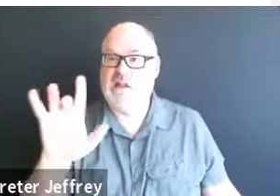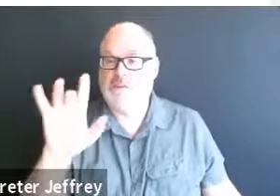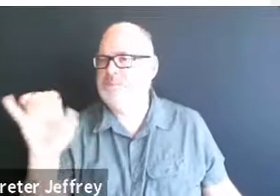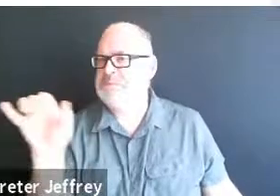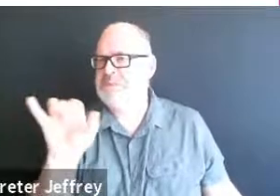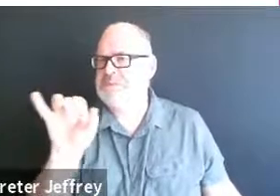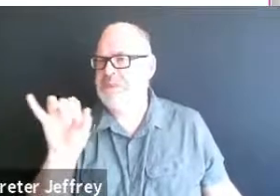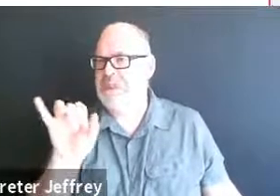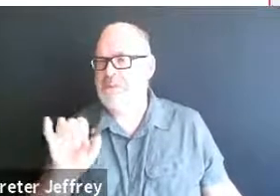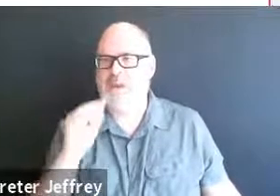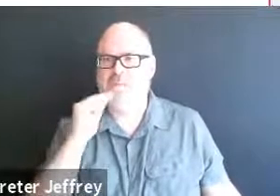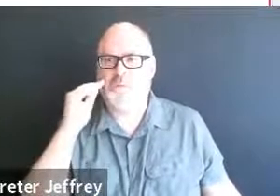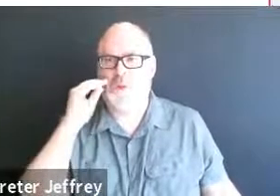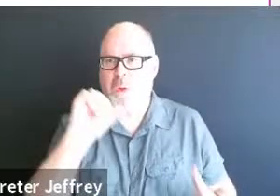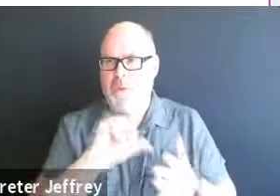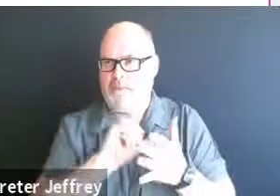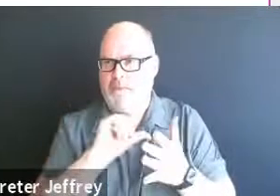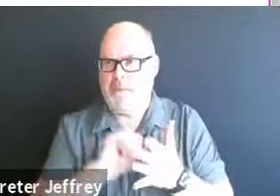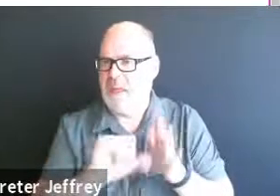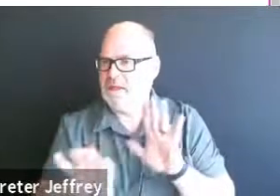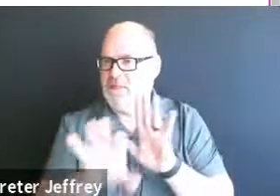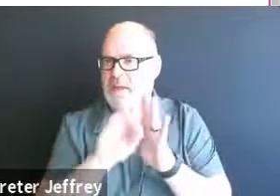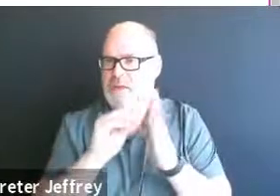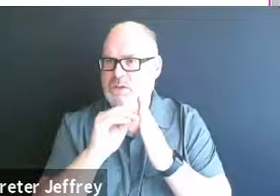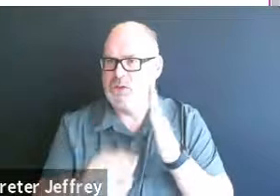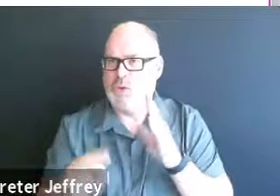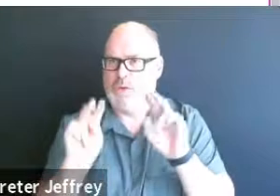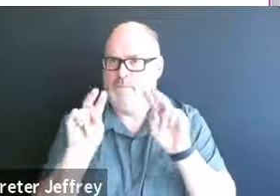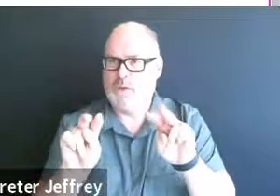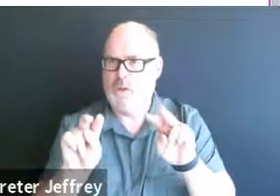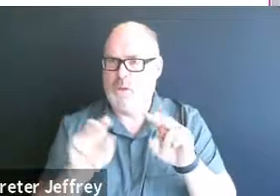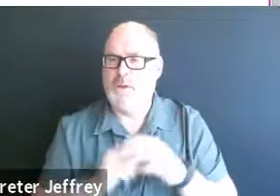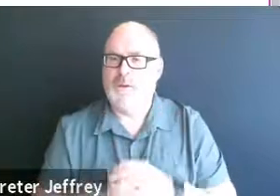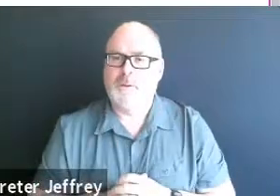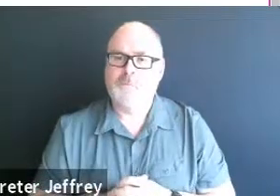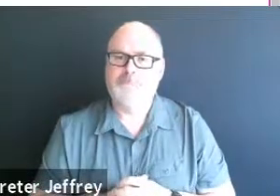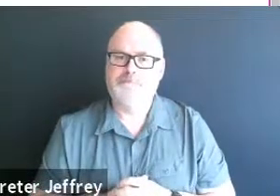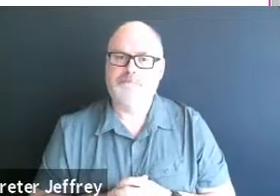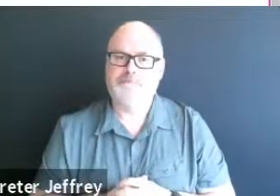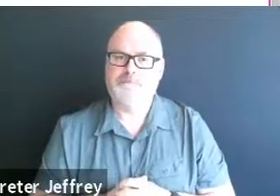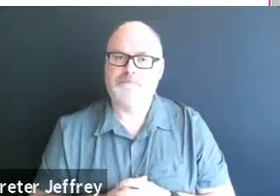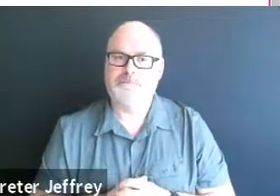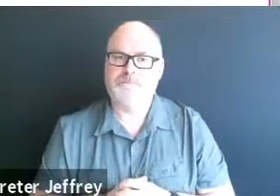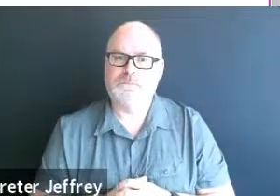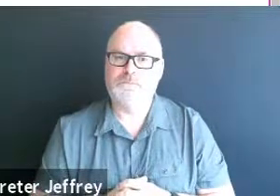And it's right here. So the same thing that we just did on the home page, you can select student view,